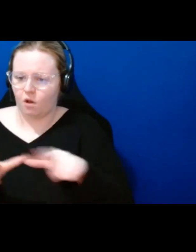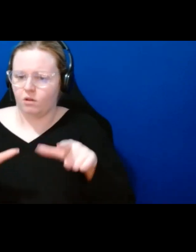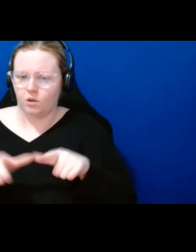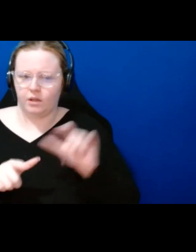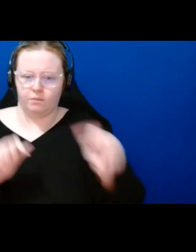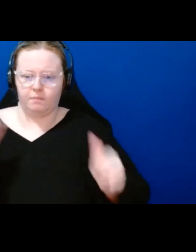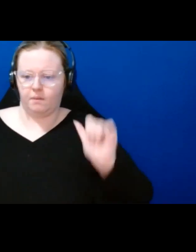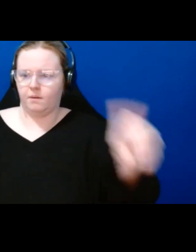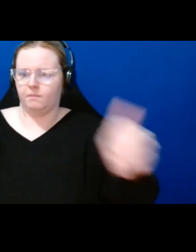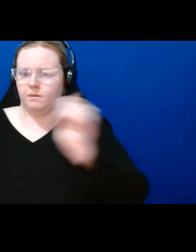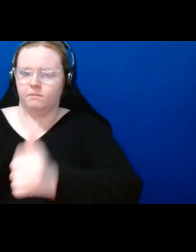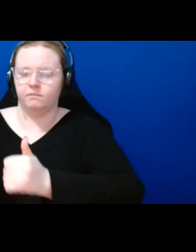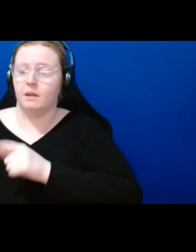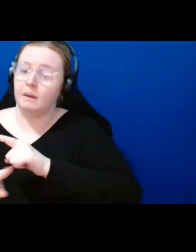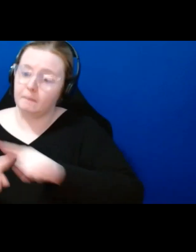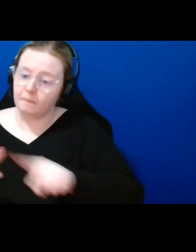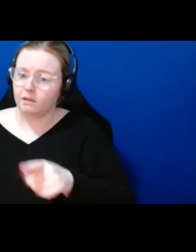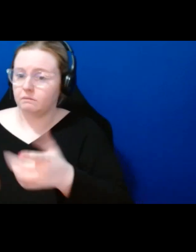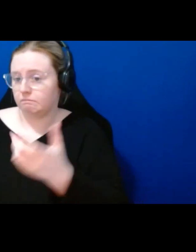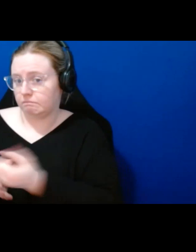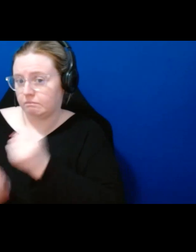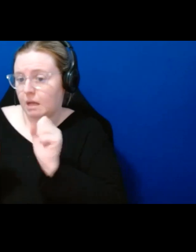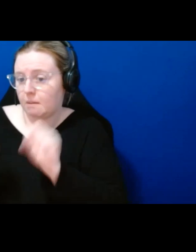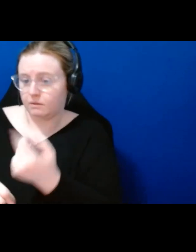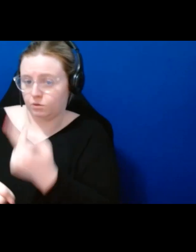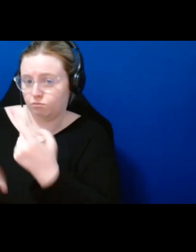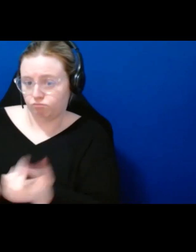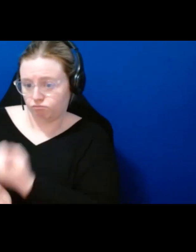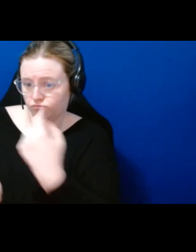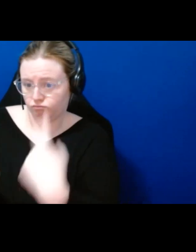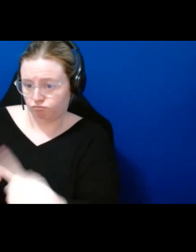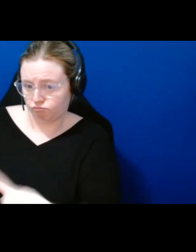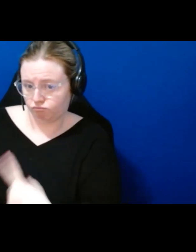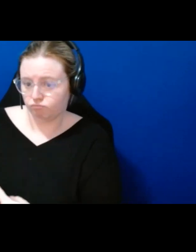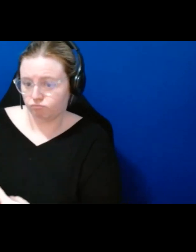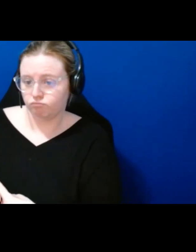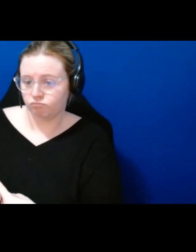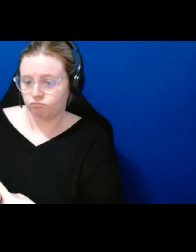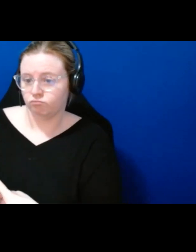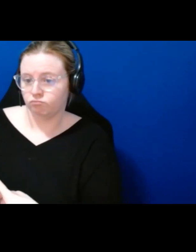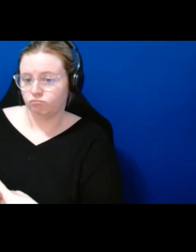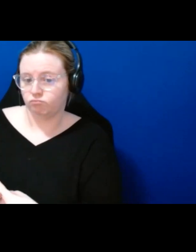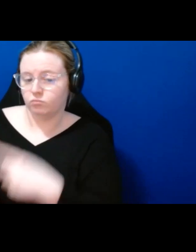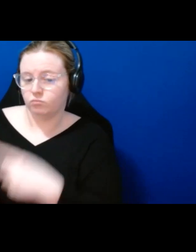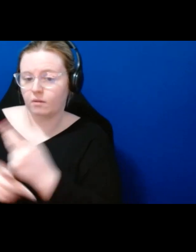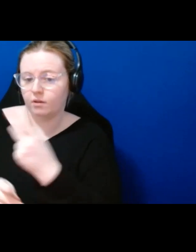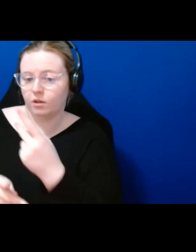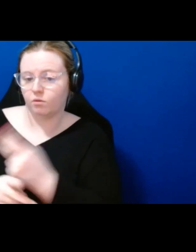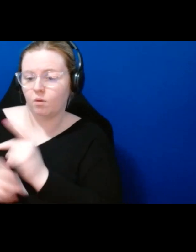that we could have a separate discussion in perhaps how